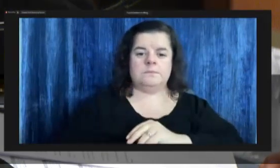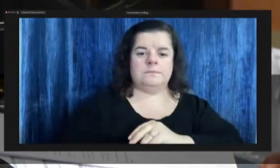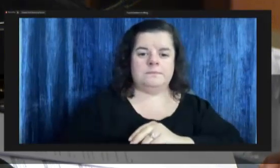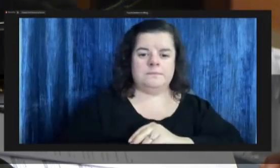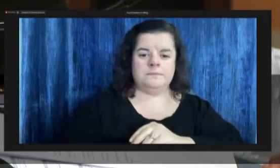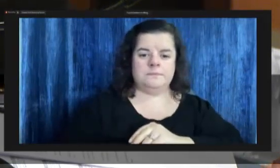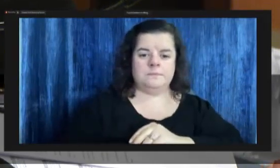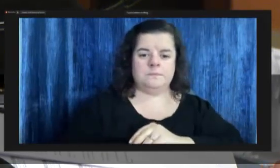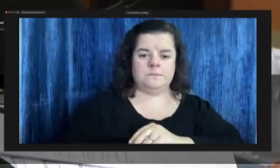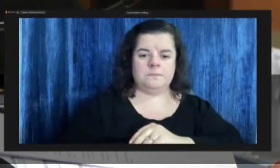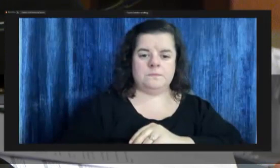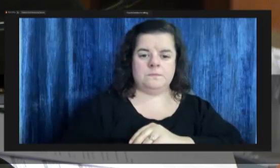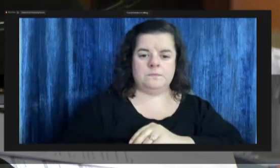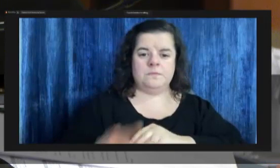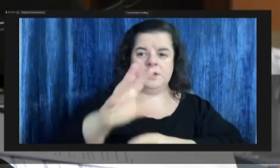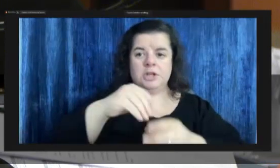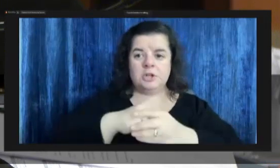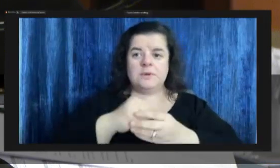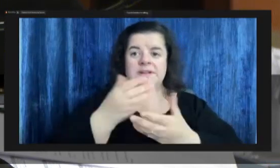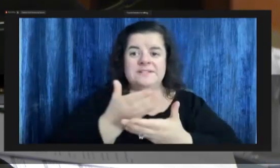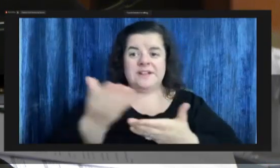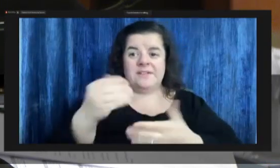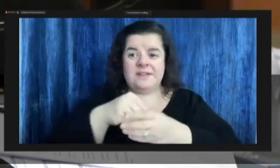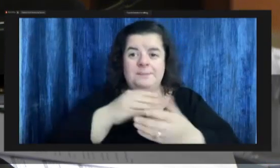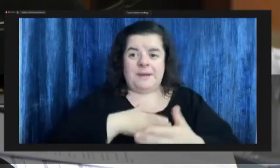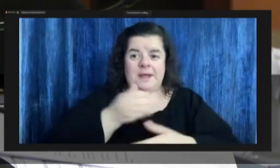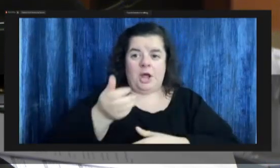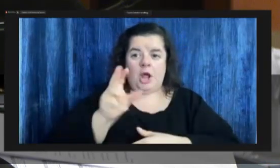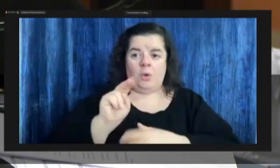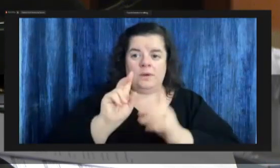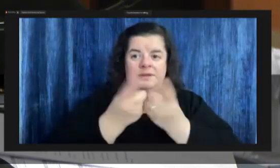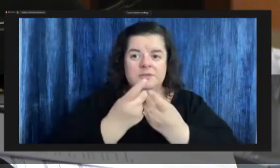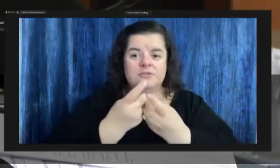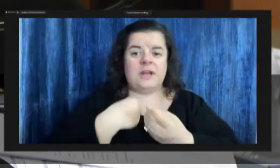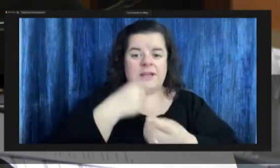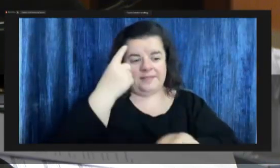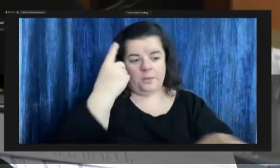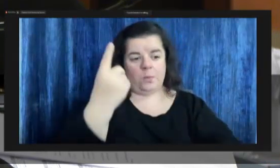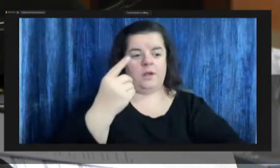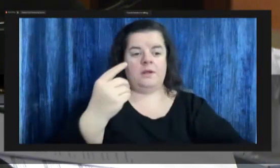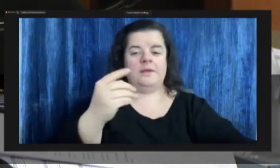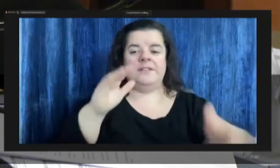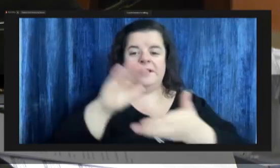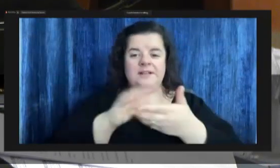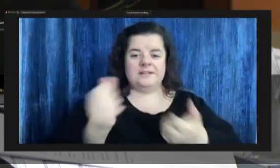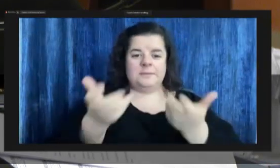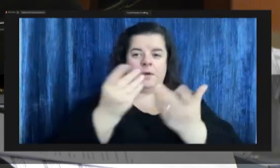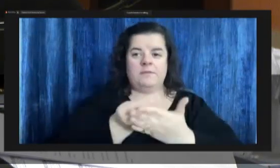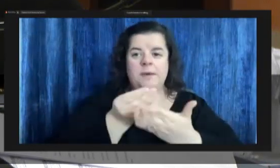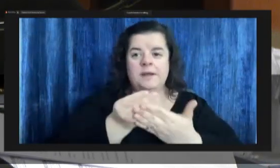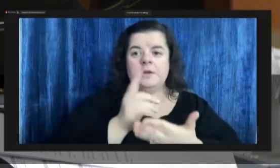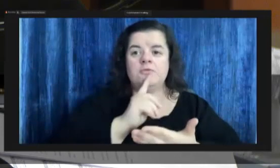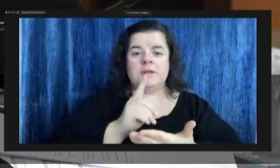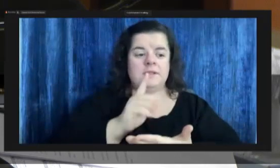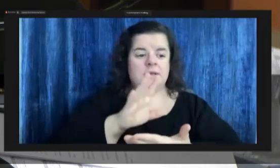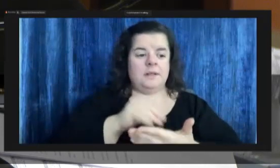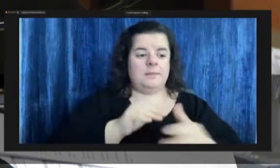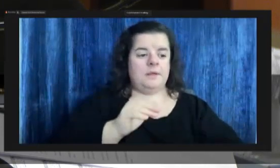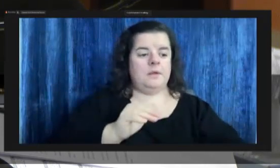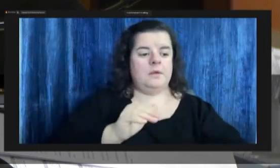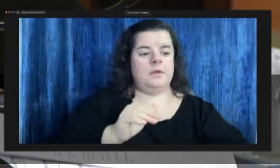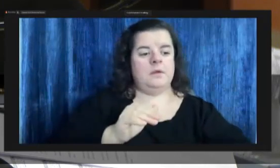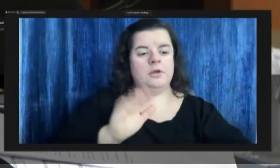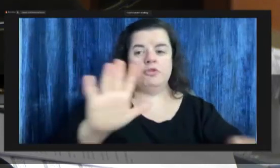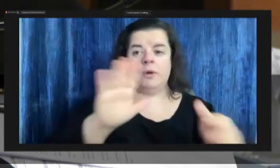including I looked at stuff in my own district, which is probably getting, like, I think one of the least amount of monies. When we're in the middle, huh?